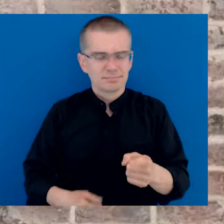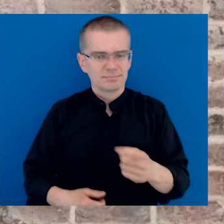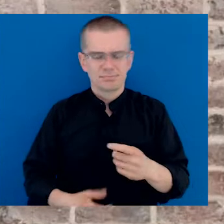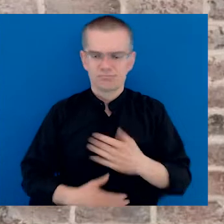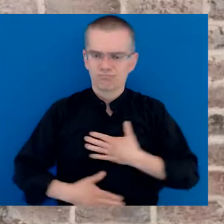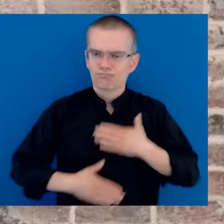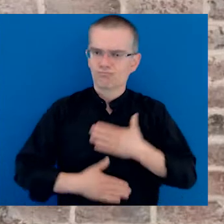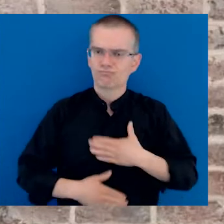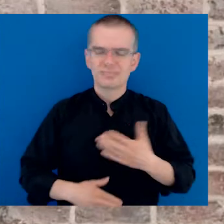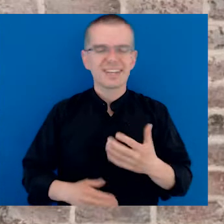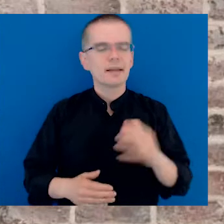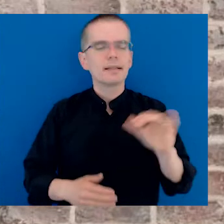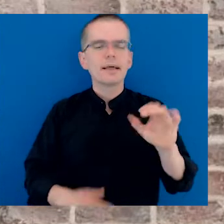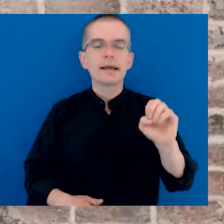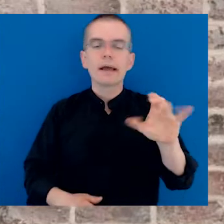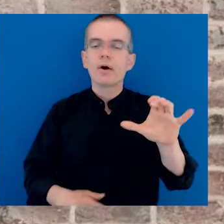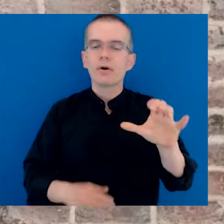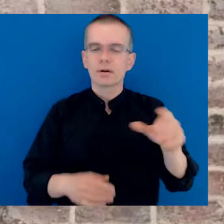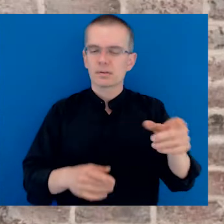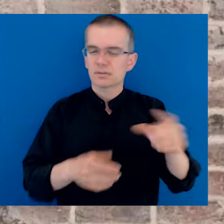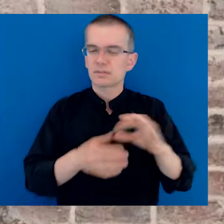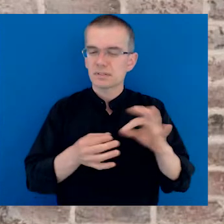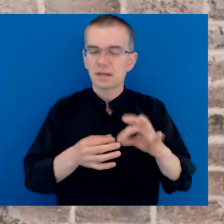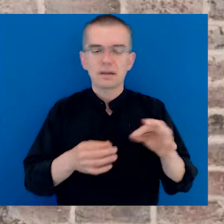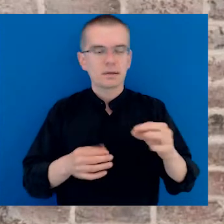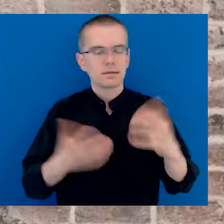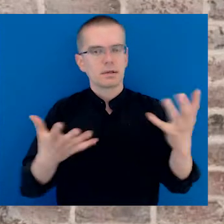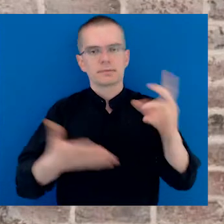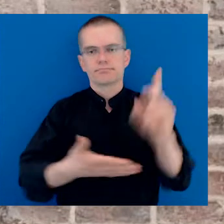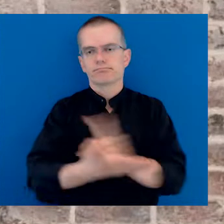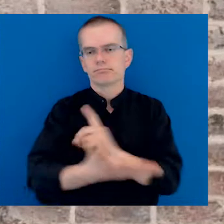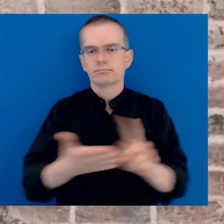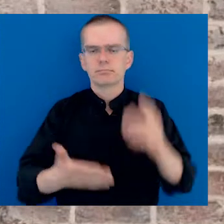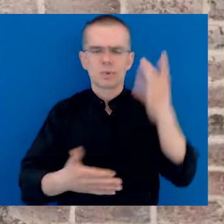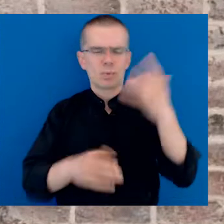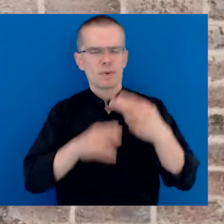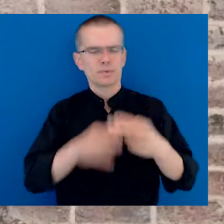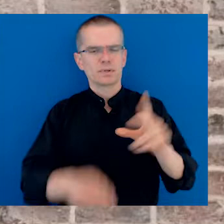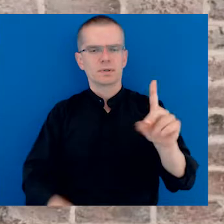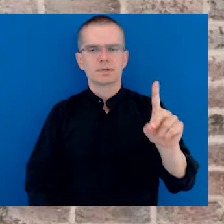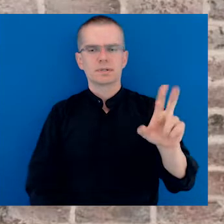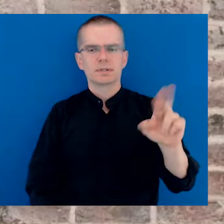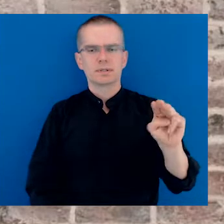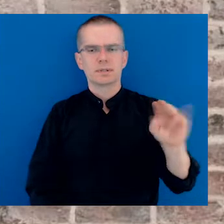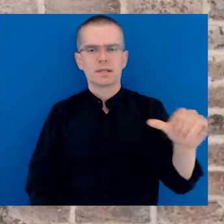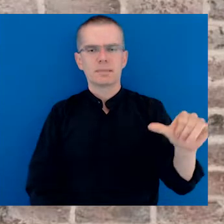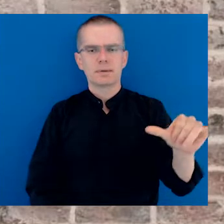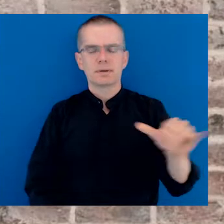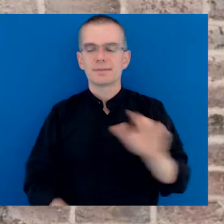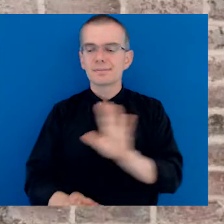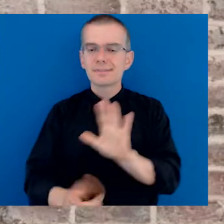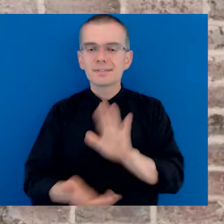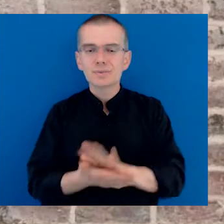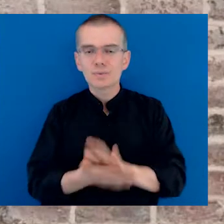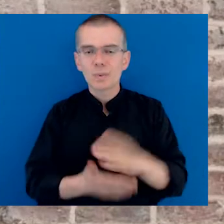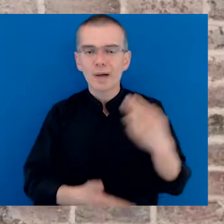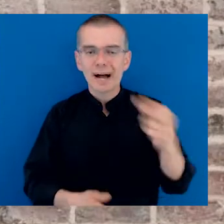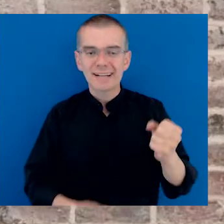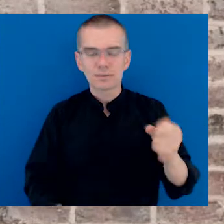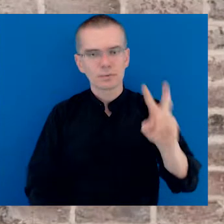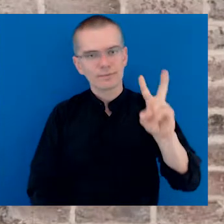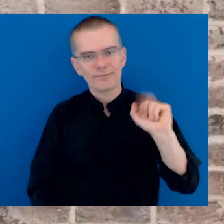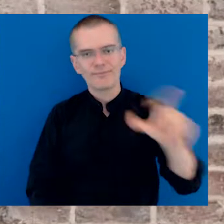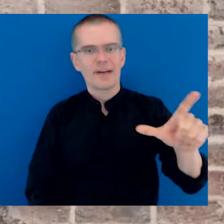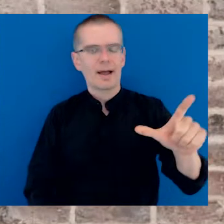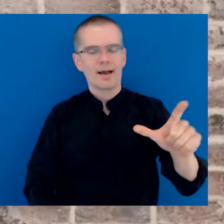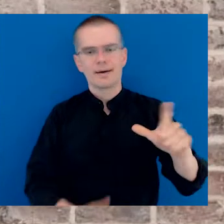to repeat what Eric said, there was a lot of prejudice at that time. Why was he called dummy? This guy was a valedictorian in his high